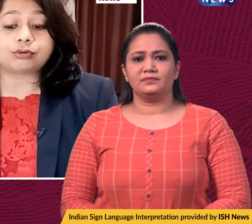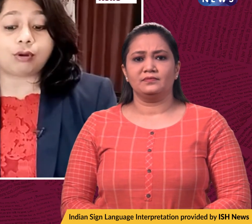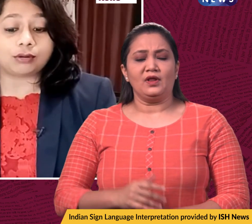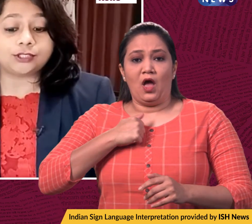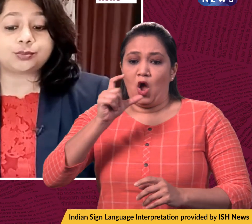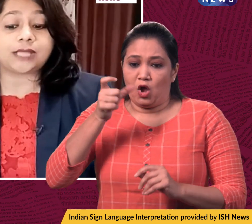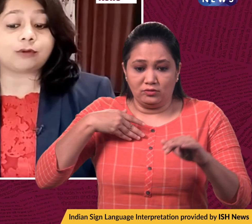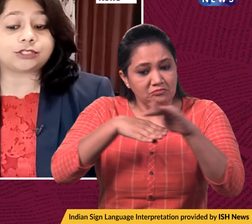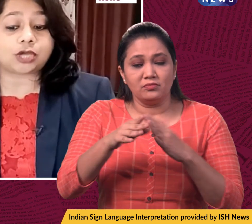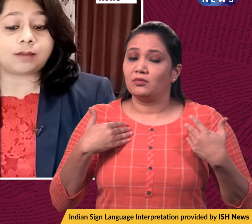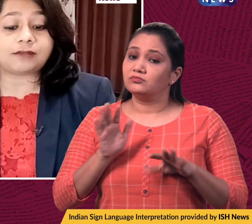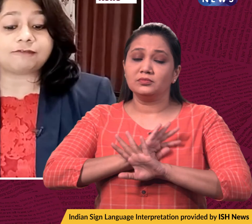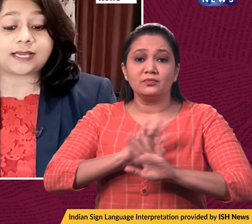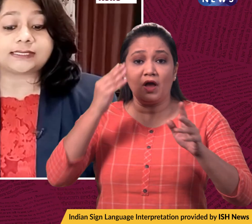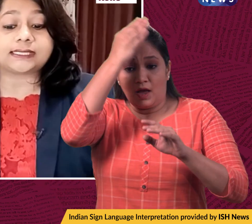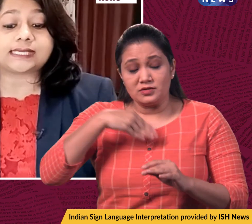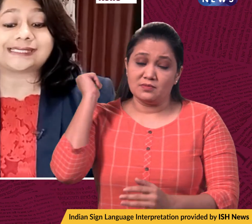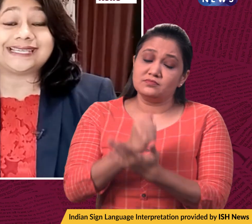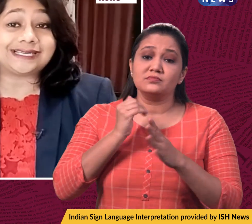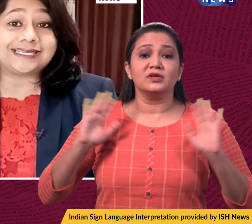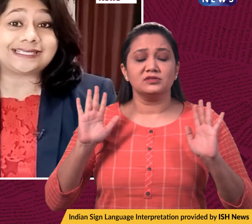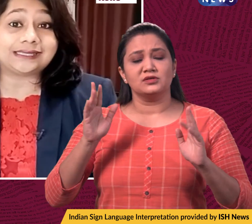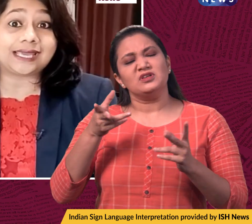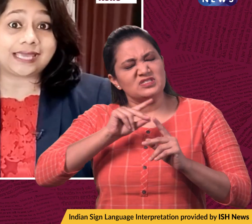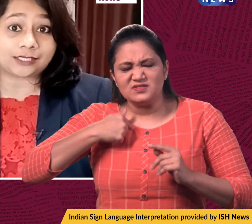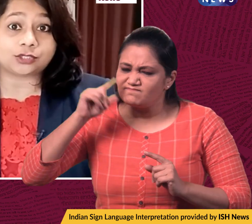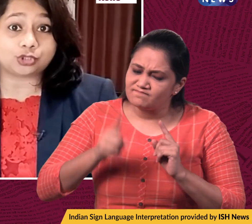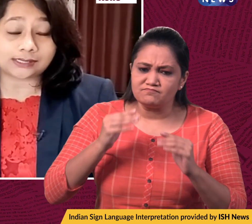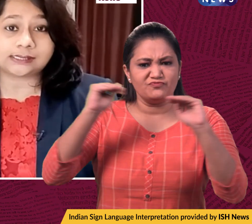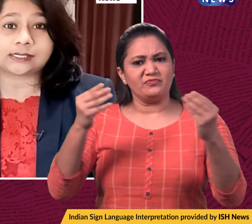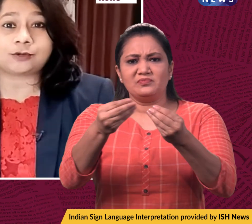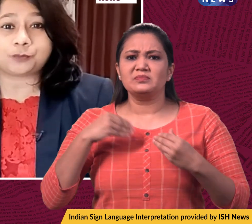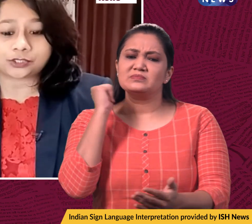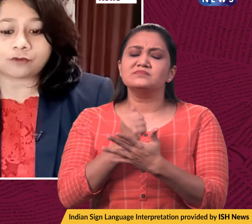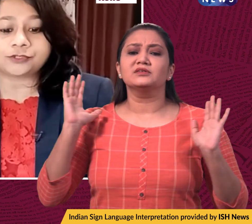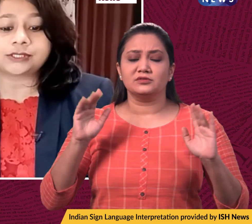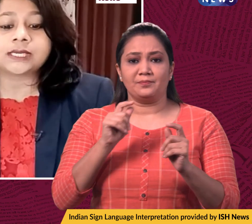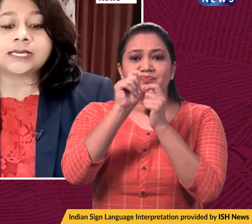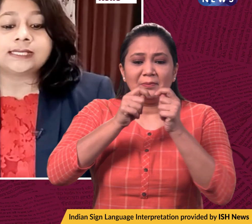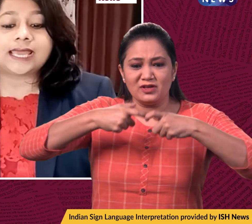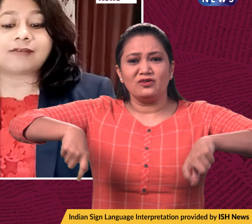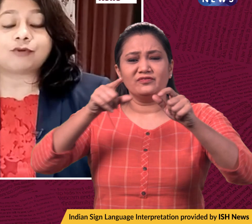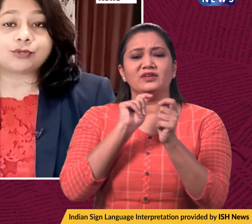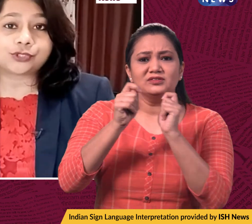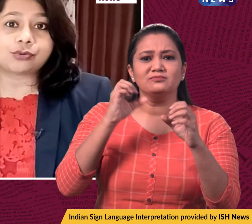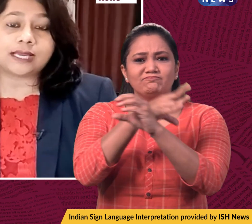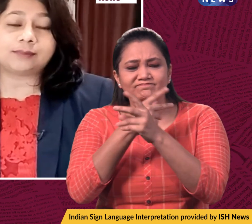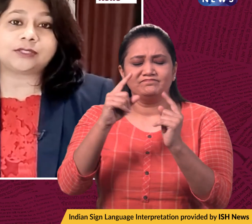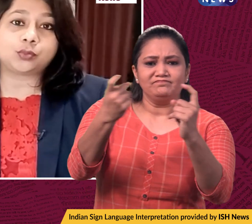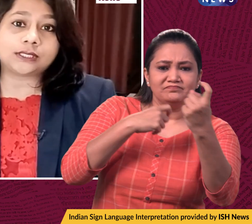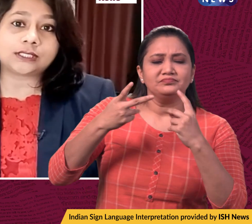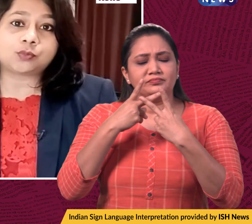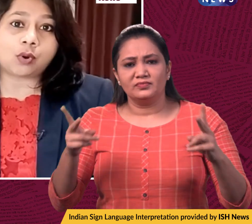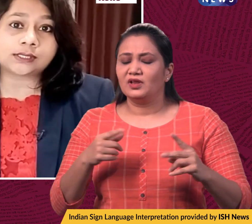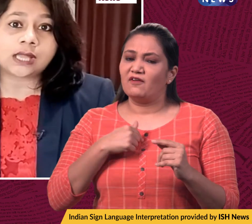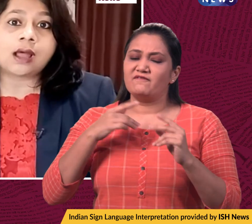go to college without hijab and fight the case legally till they get justice. Now, in a press conference, they have also claimed